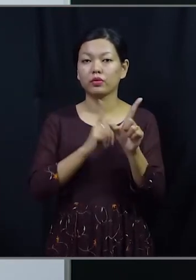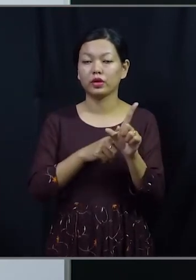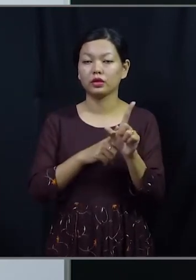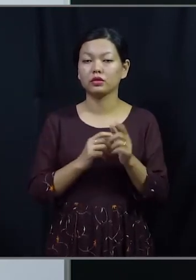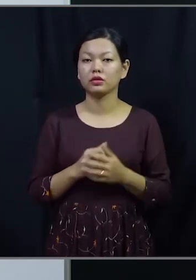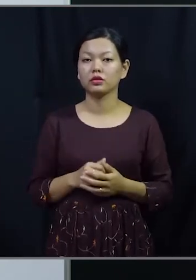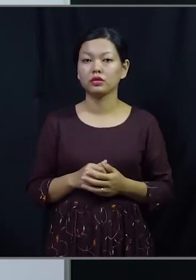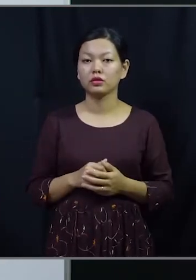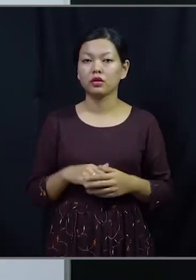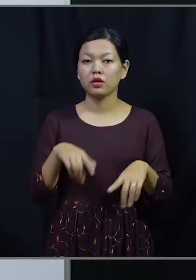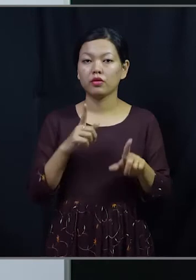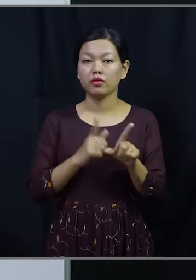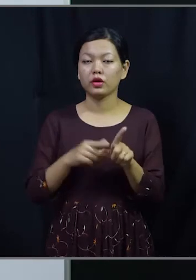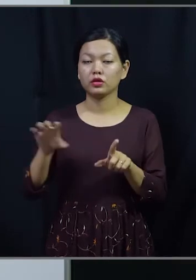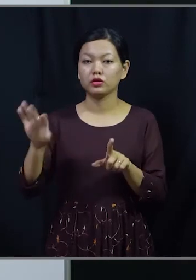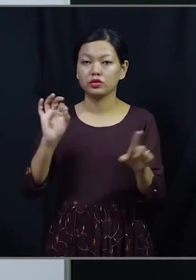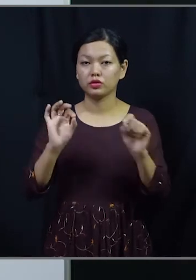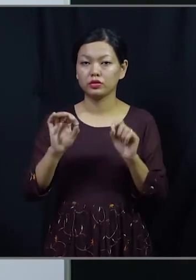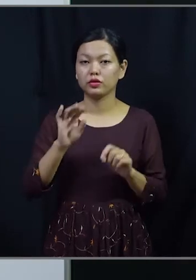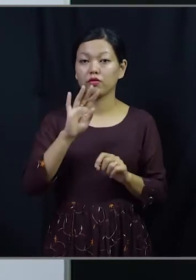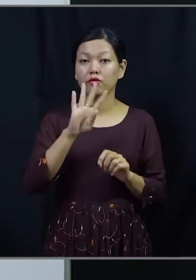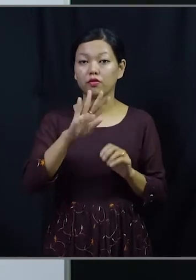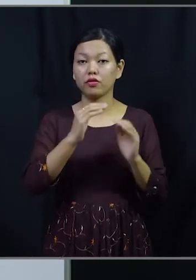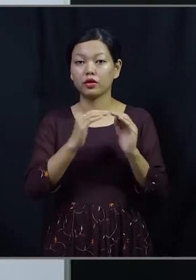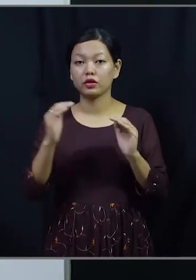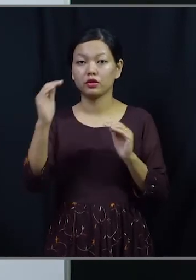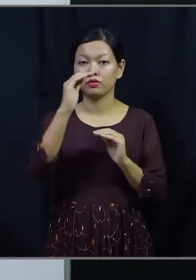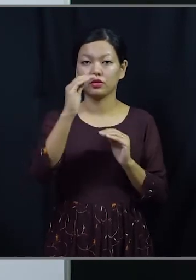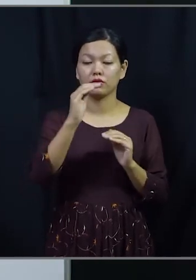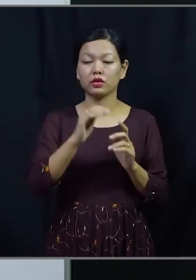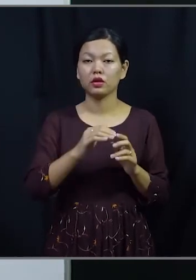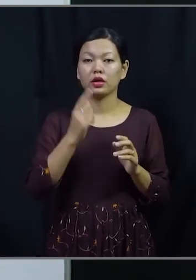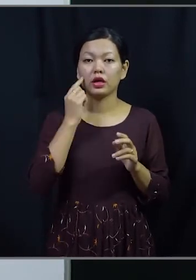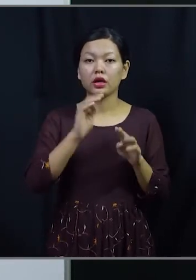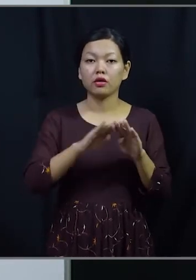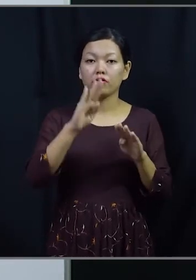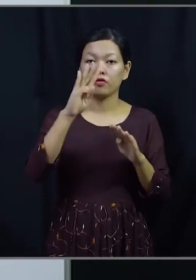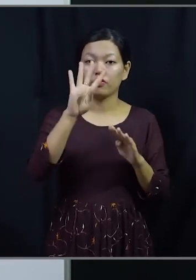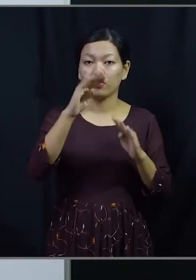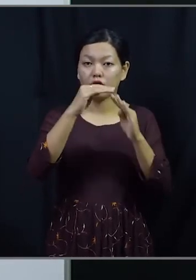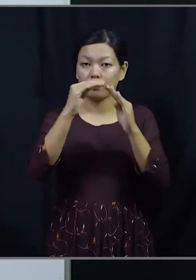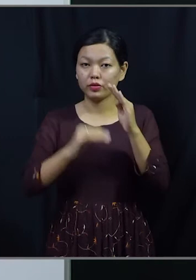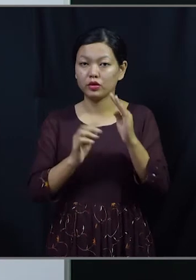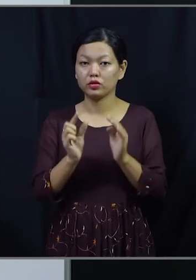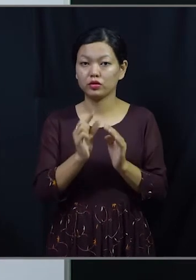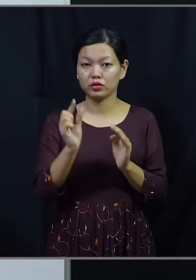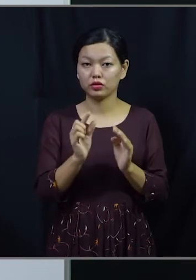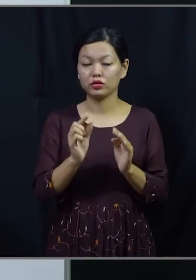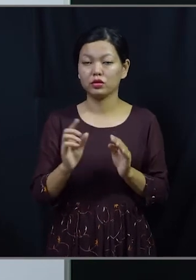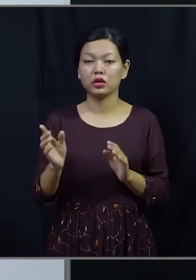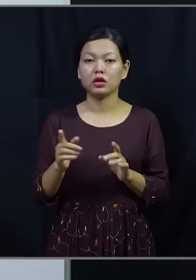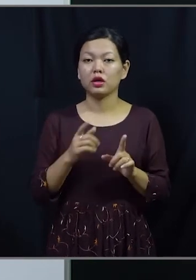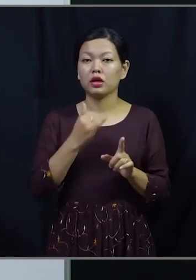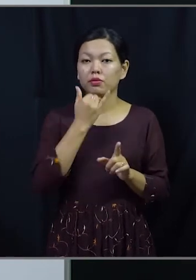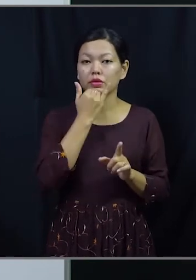we can take only the values from 4 and above, isn't it? If you take less than 4, if you give less than 4 values for this